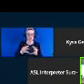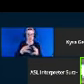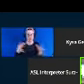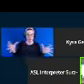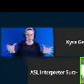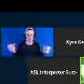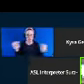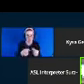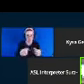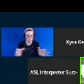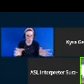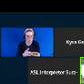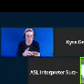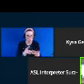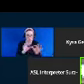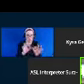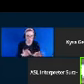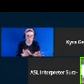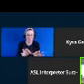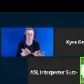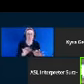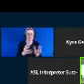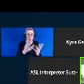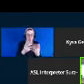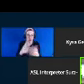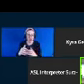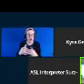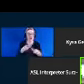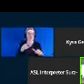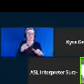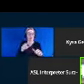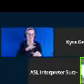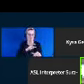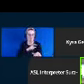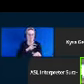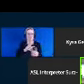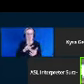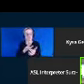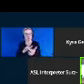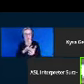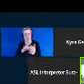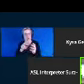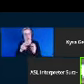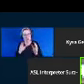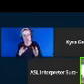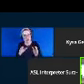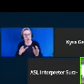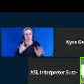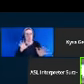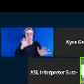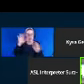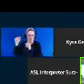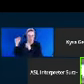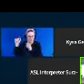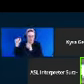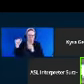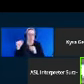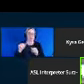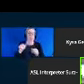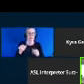status, health status, has been completed. And that's when the medical examiner or the county coroner, whomever,